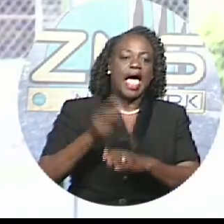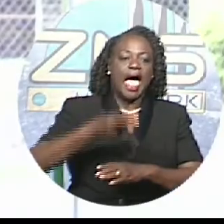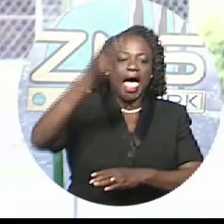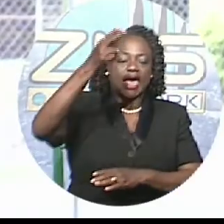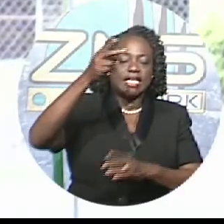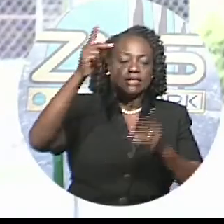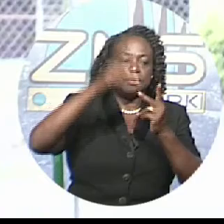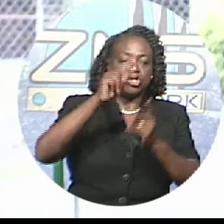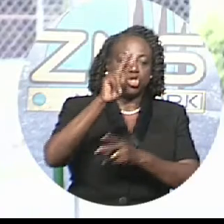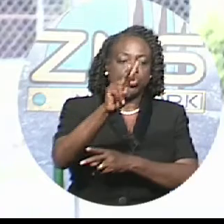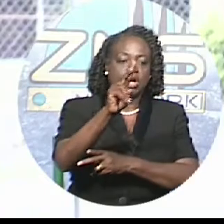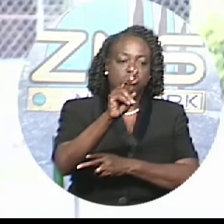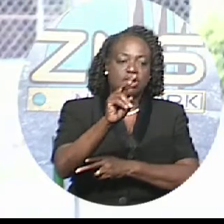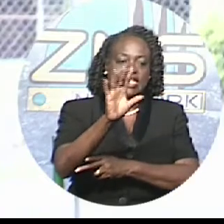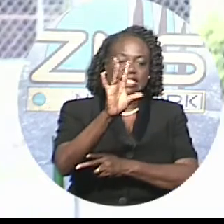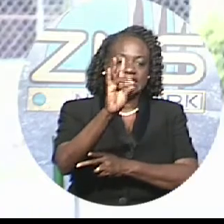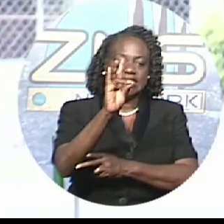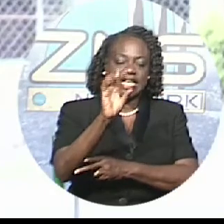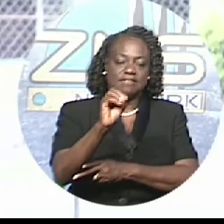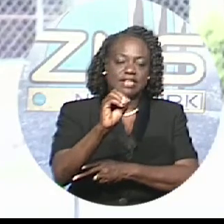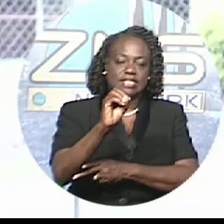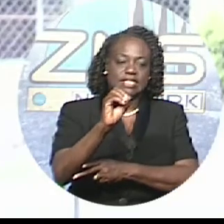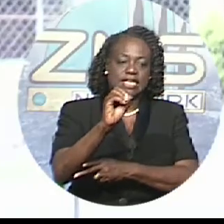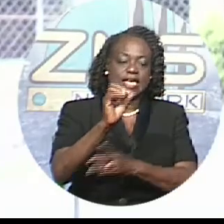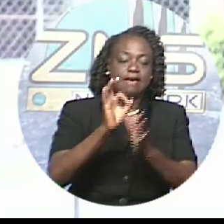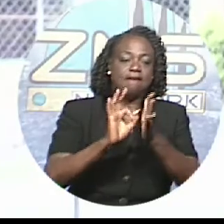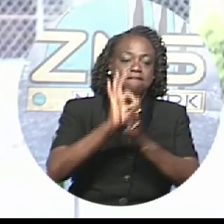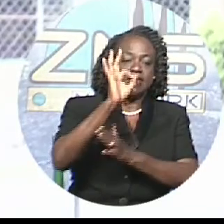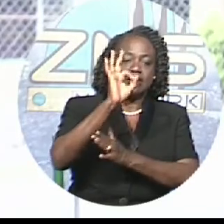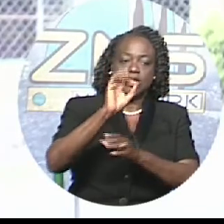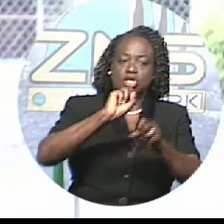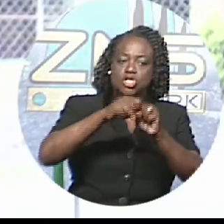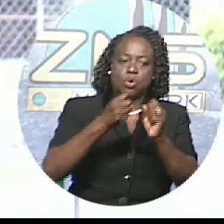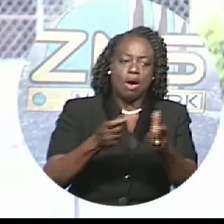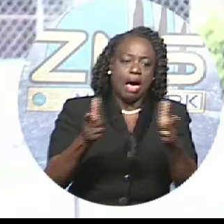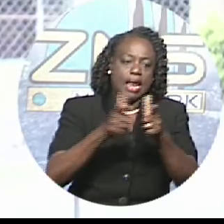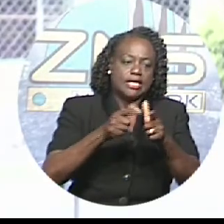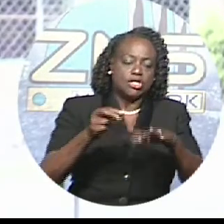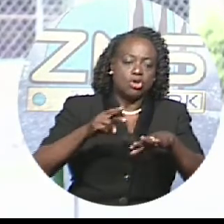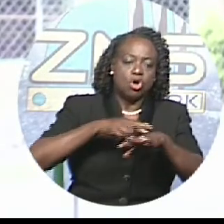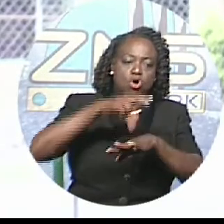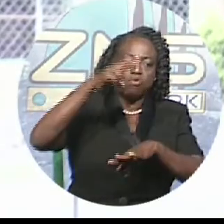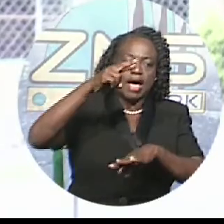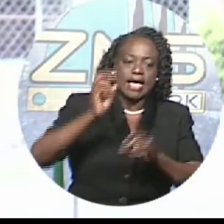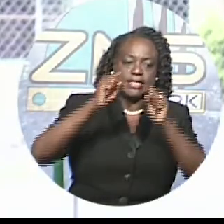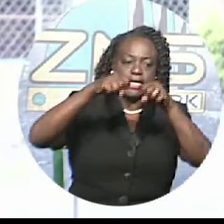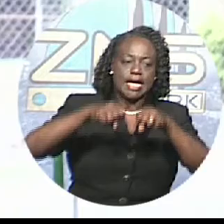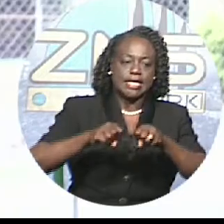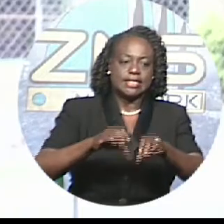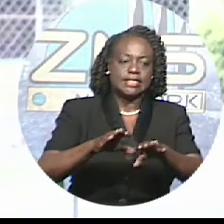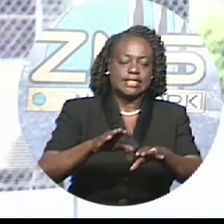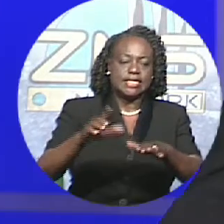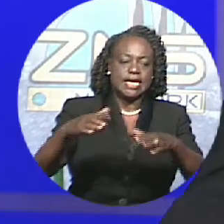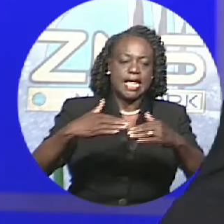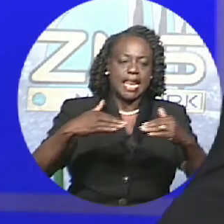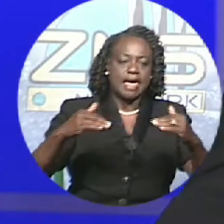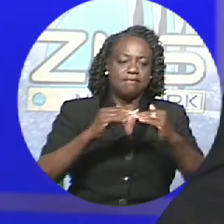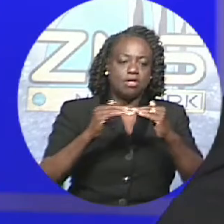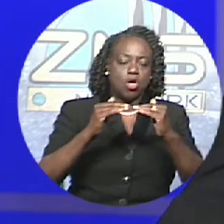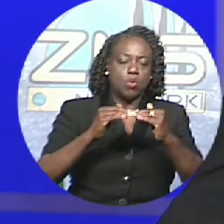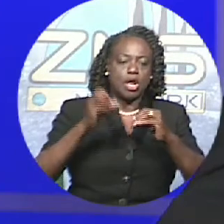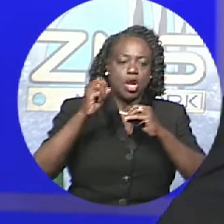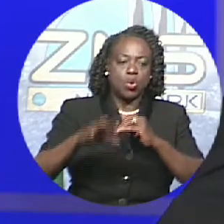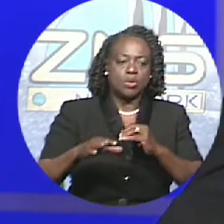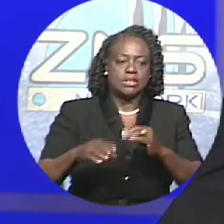feet. So even a minuscule rise in the temperature and rise in sea level mean we're going to lose a significant portion of our land.